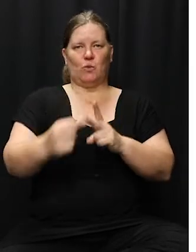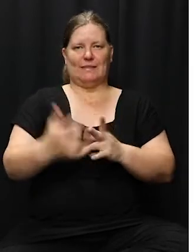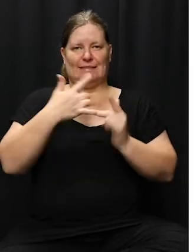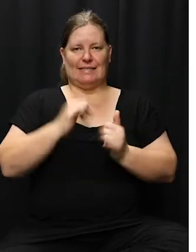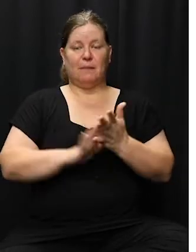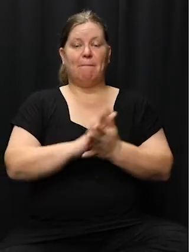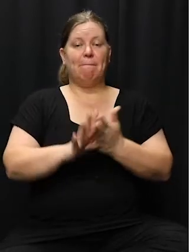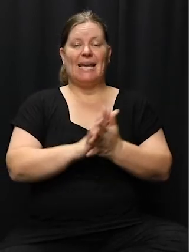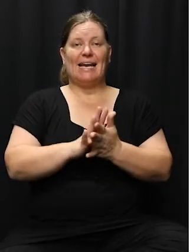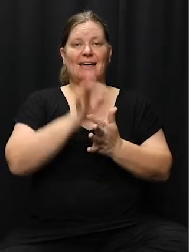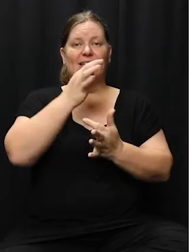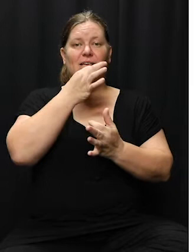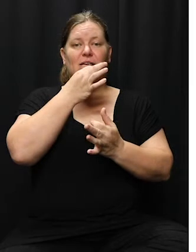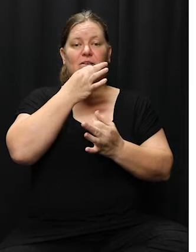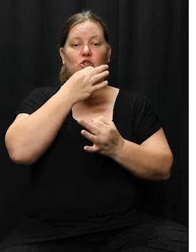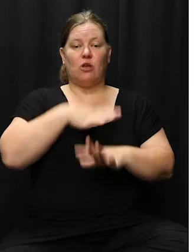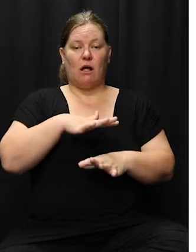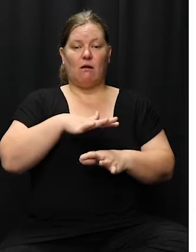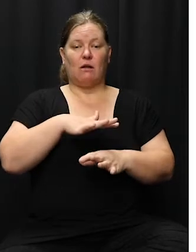fixed choice assessment,